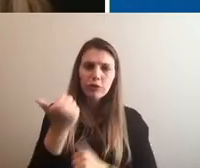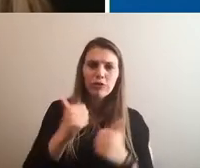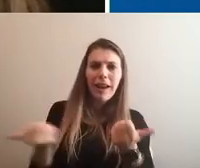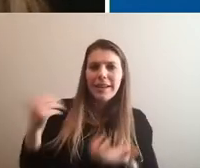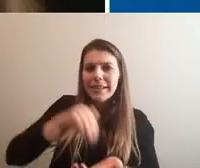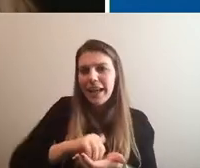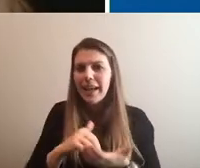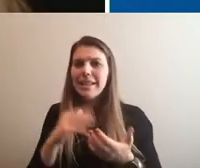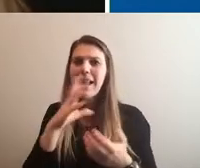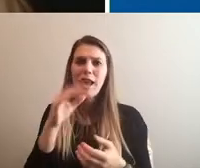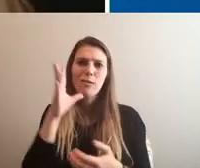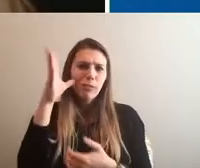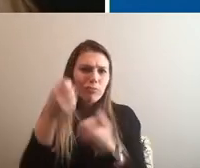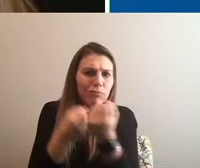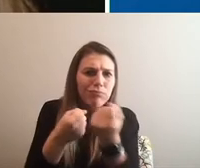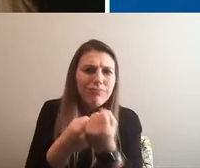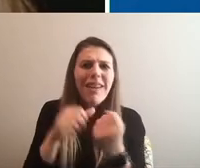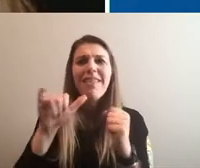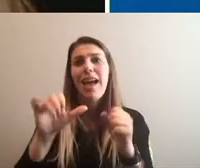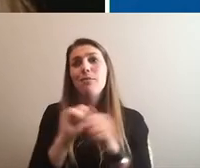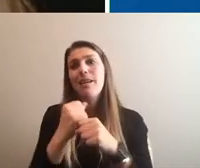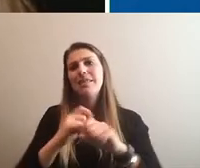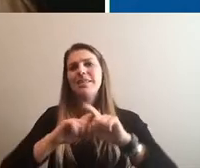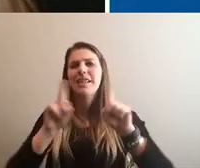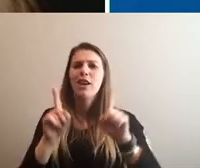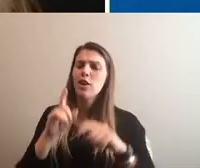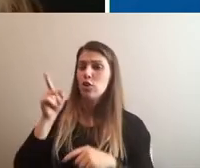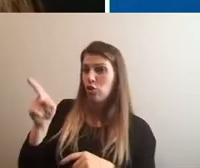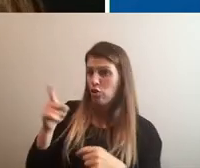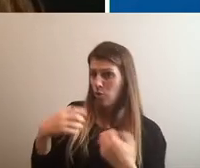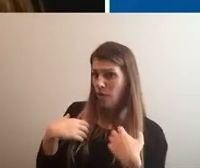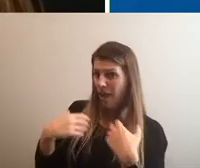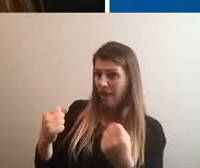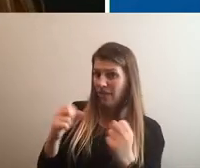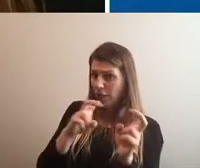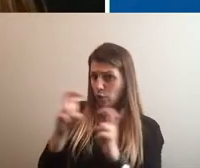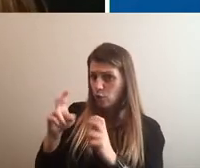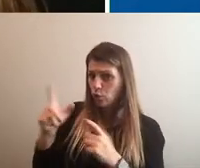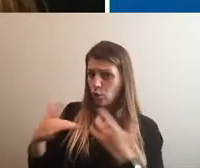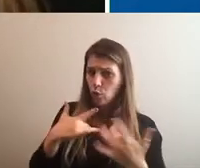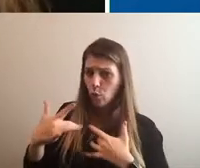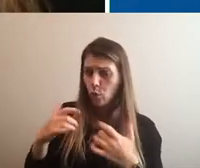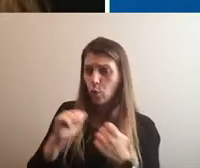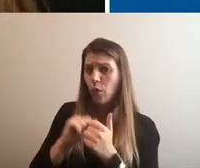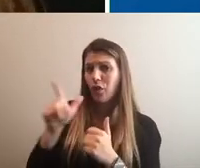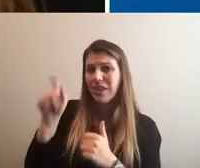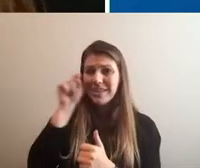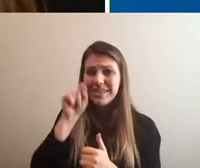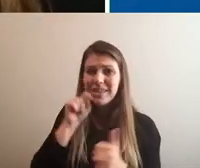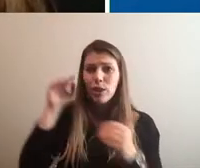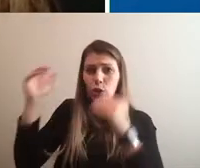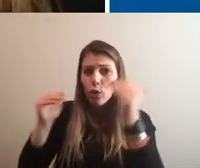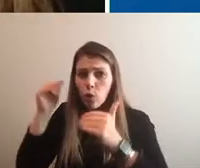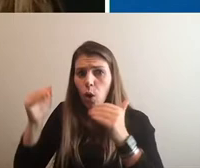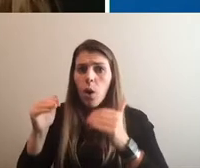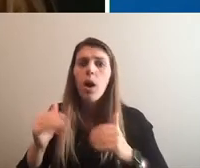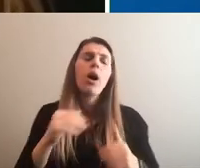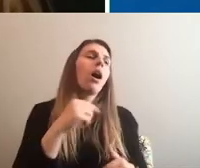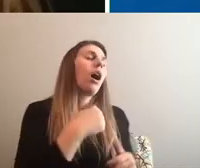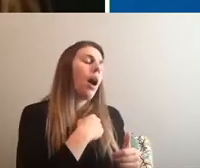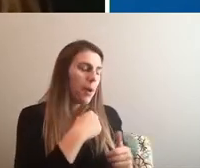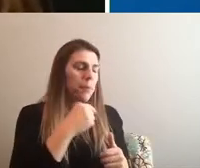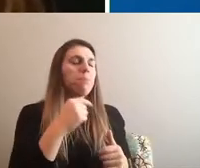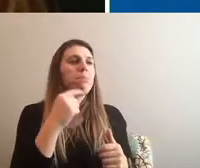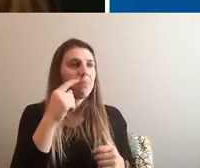big difference. What health issues do you worry about Violet as she enters her teen years and adult years? I worry about her, you know, kids with